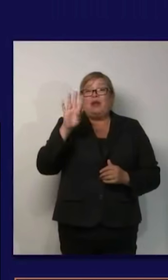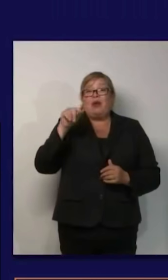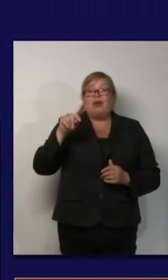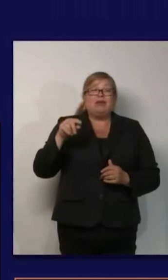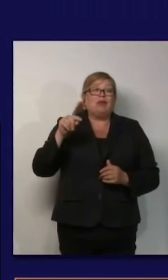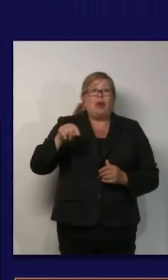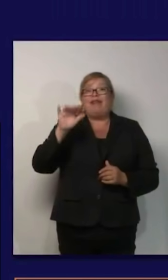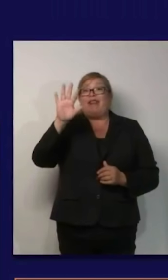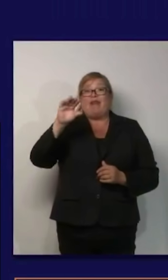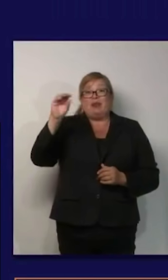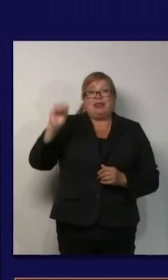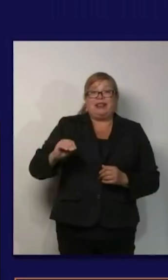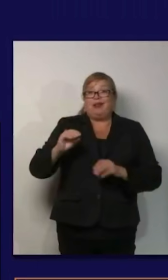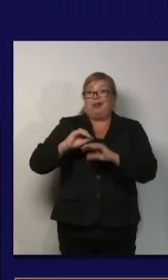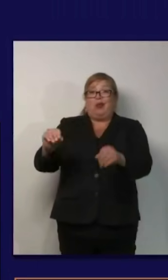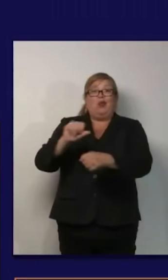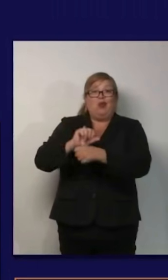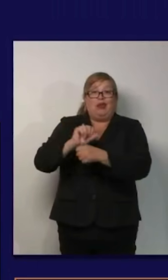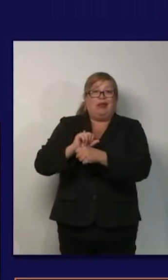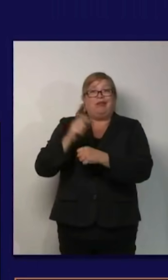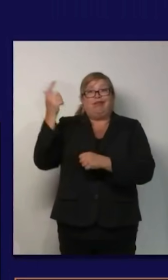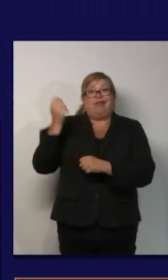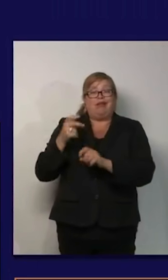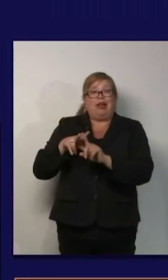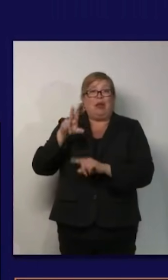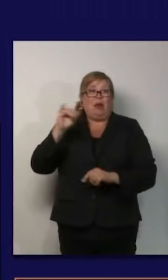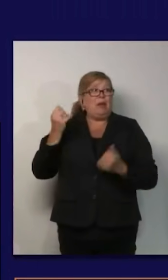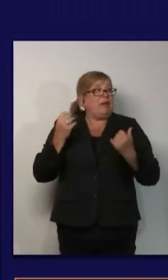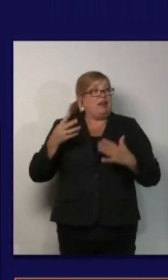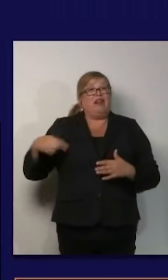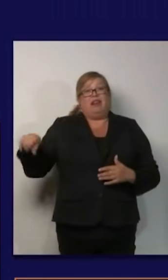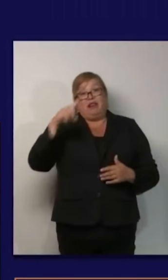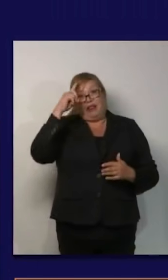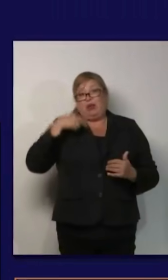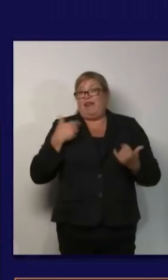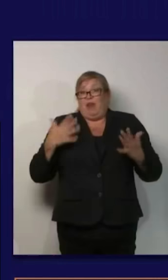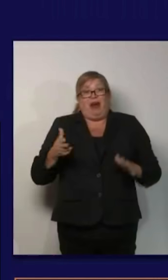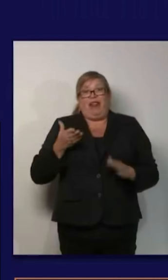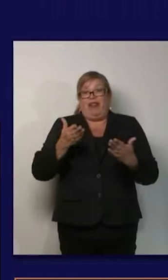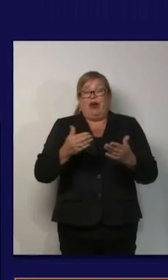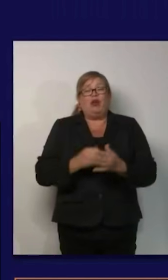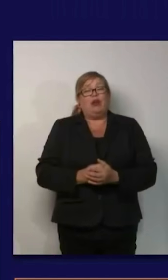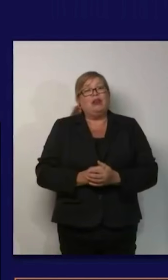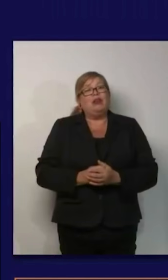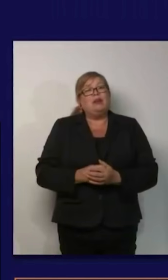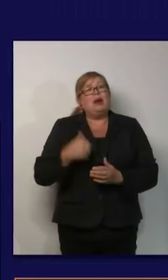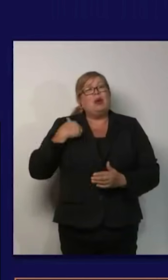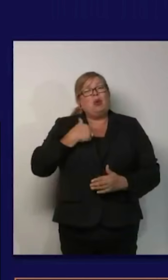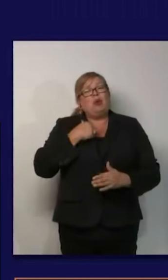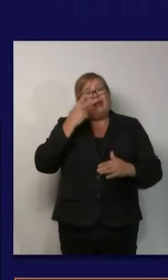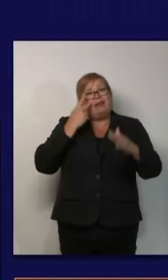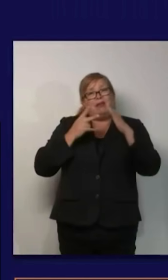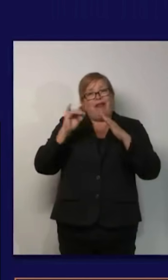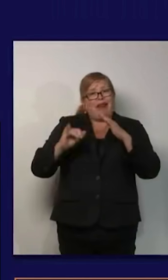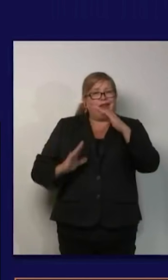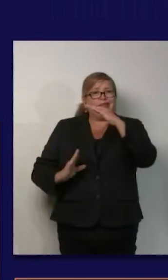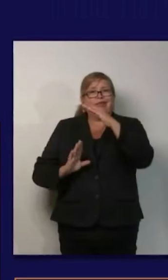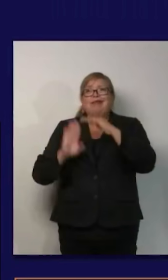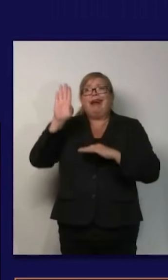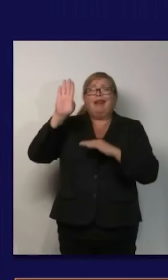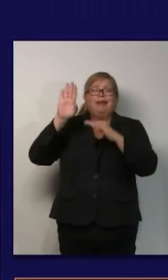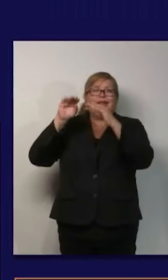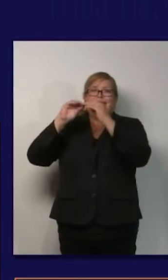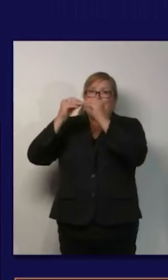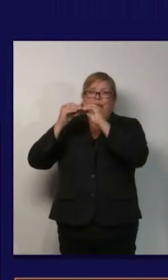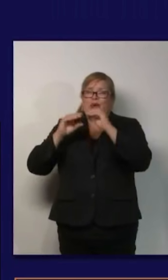24.5%. One could argue we're already there. We are projecting, though, that as a peak. The budget year, we